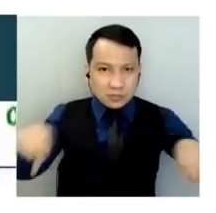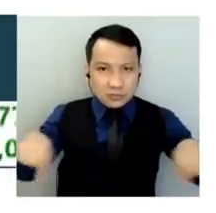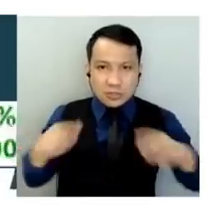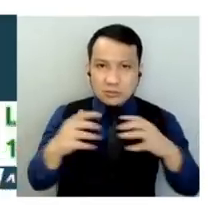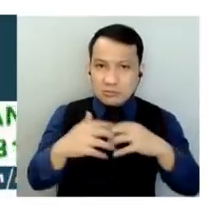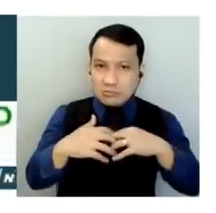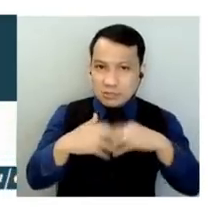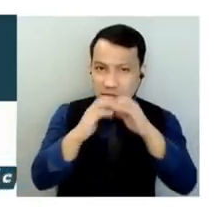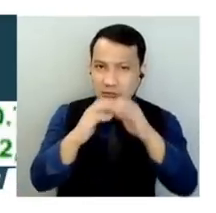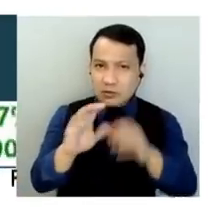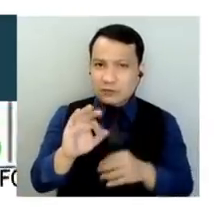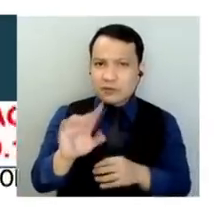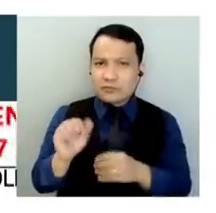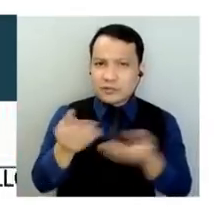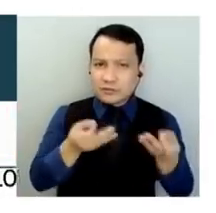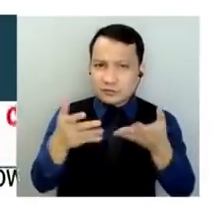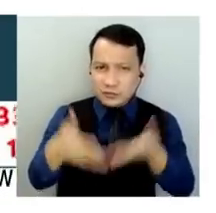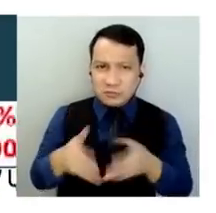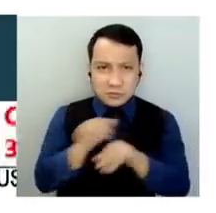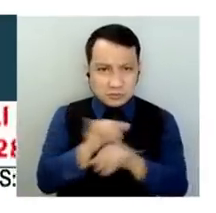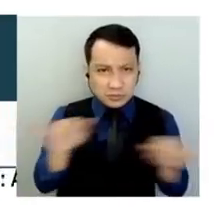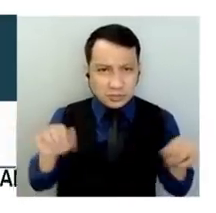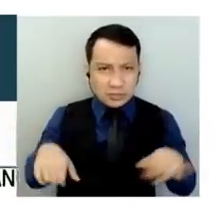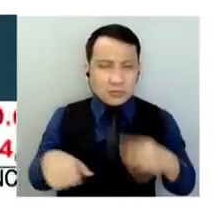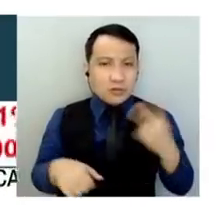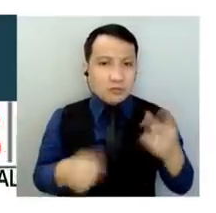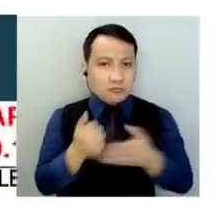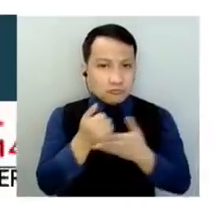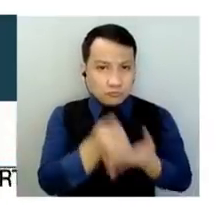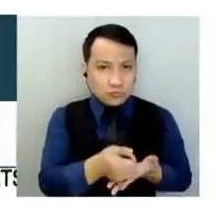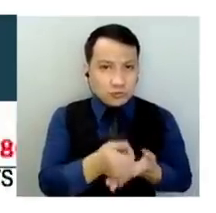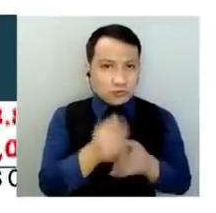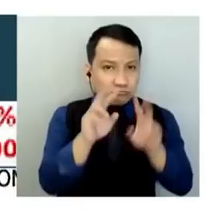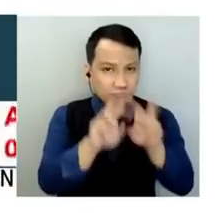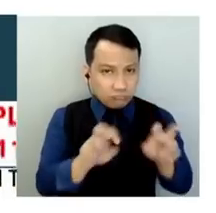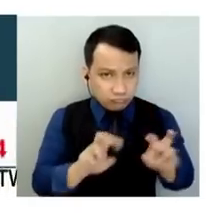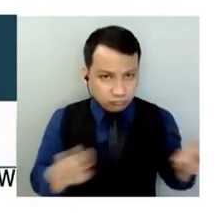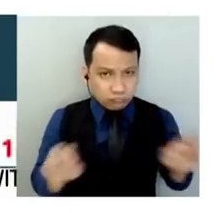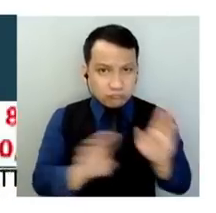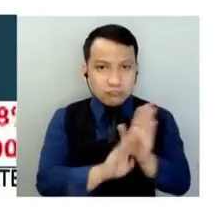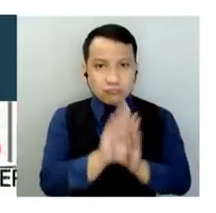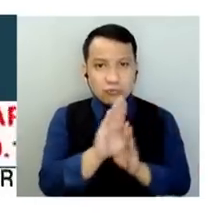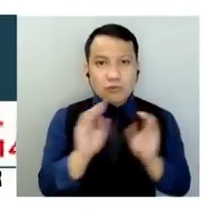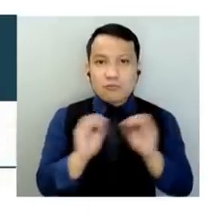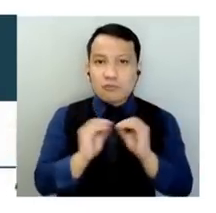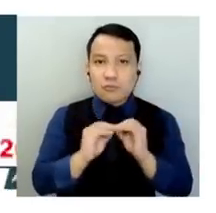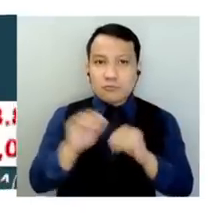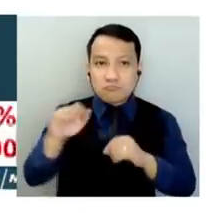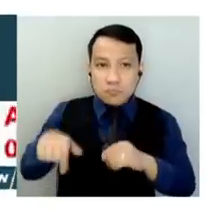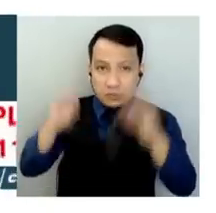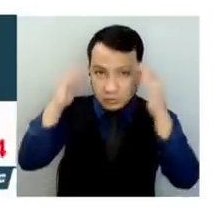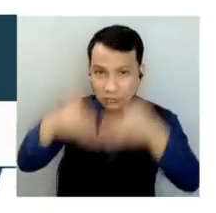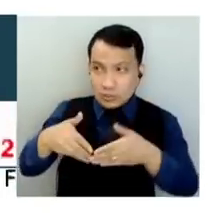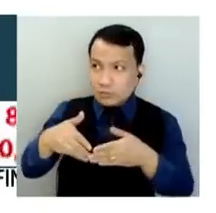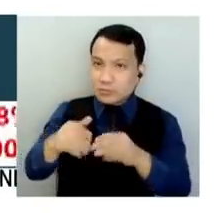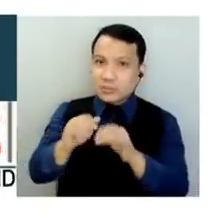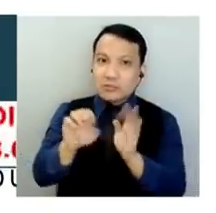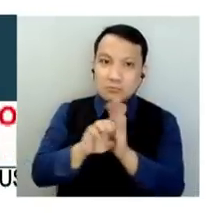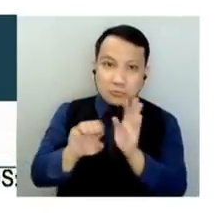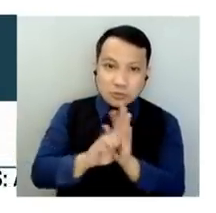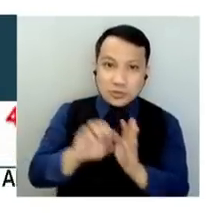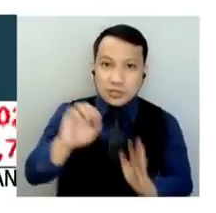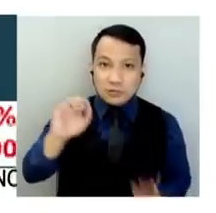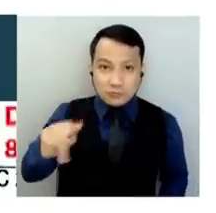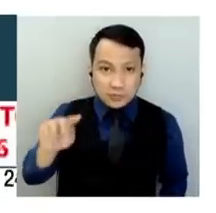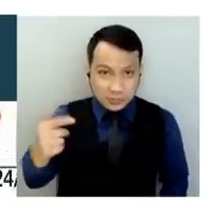also facilities like that would help in research and development, and particularly for PGH,